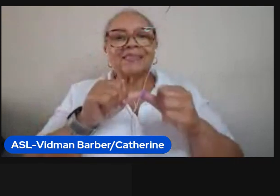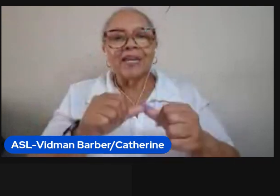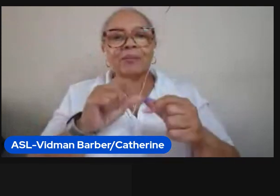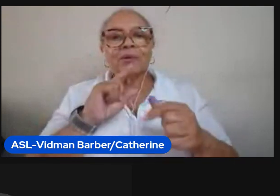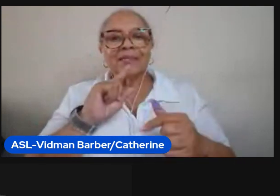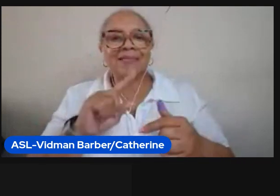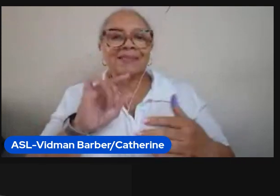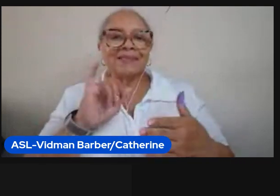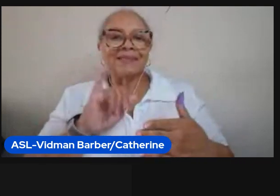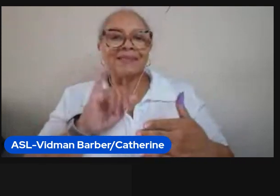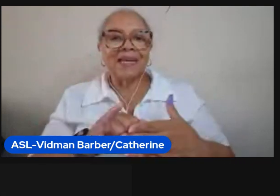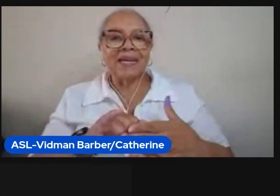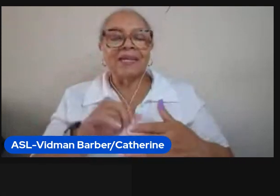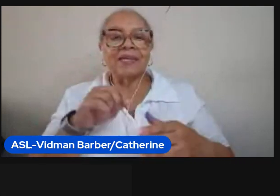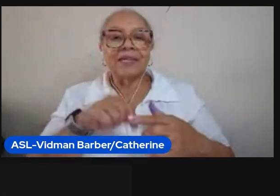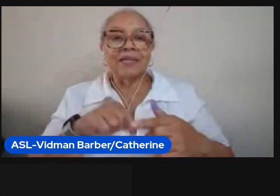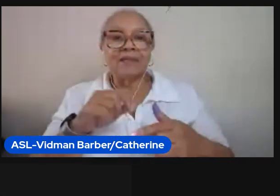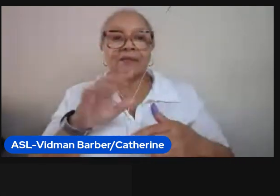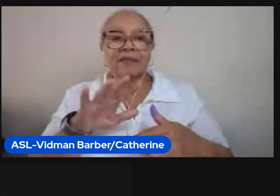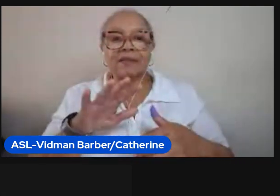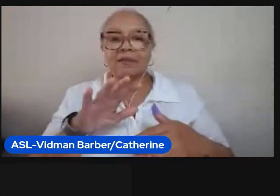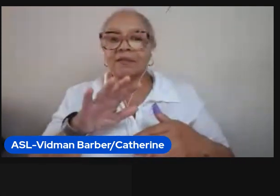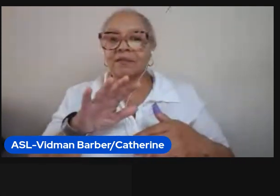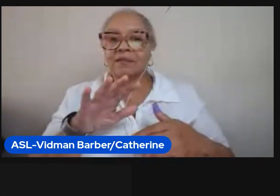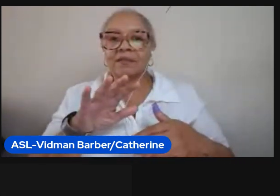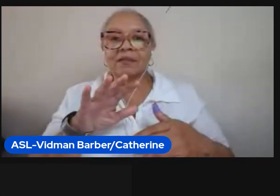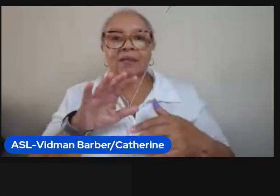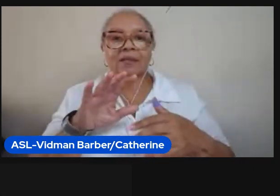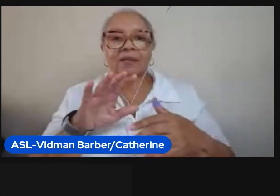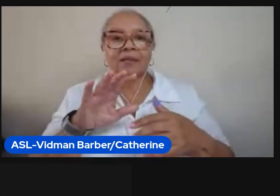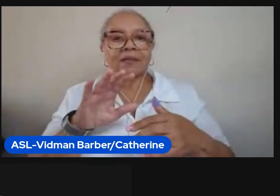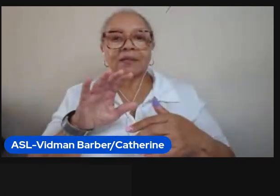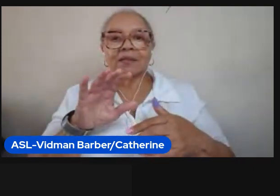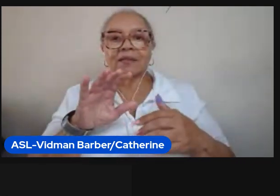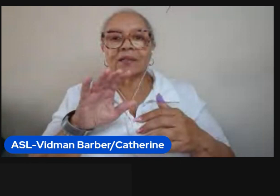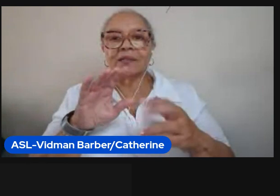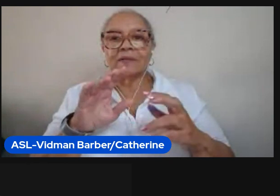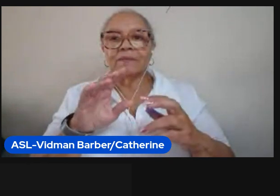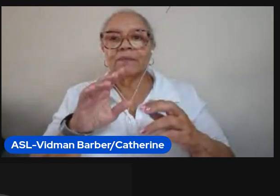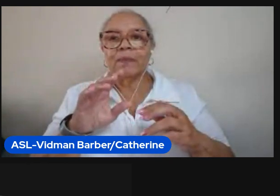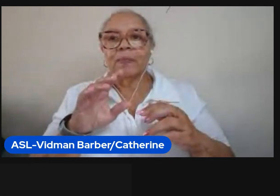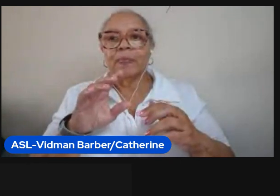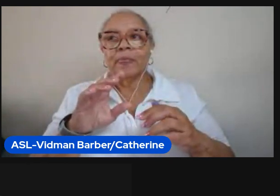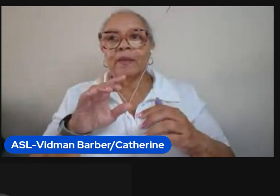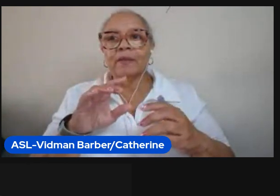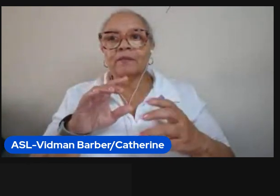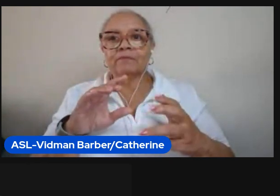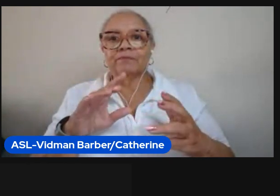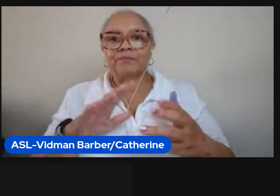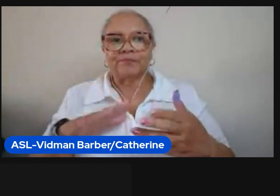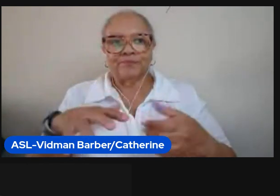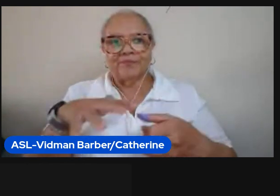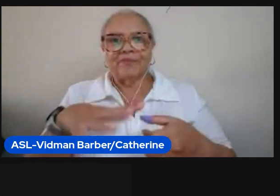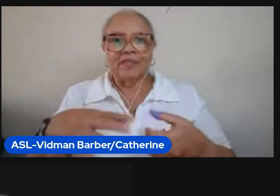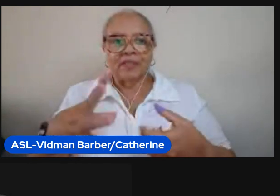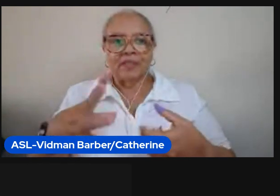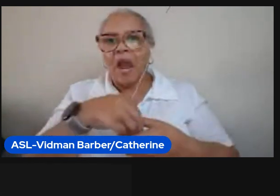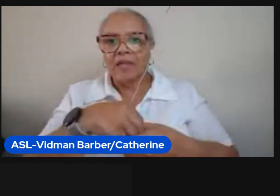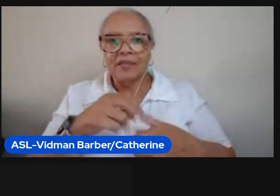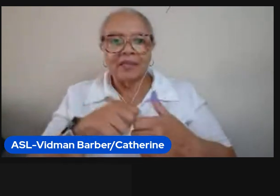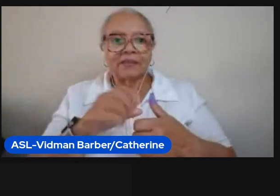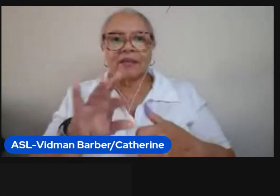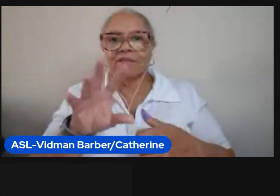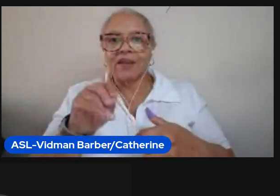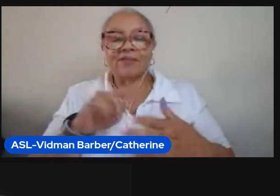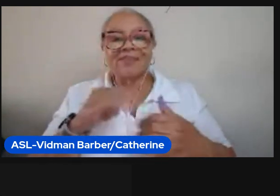this in the context of Africa? Because I think the last publication I read concerning WHO